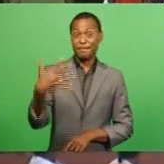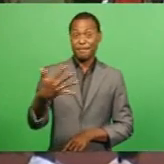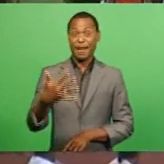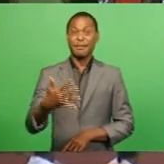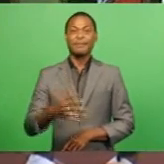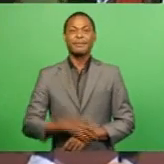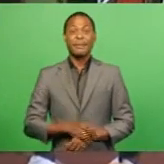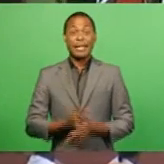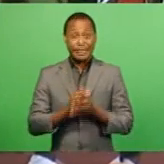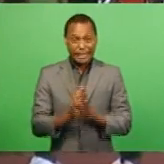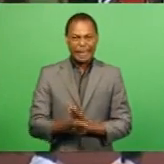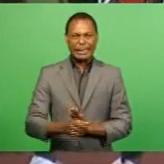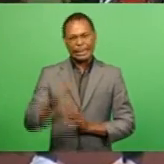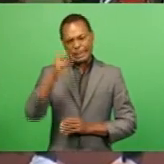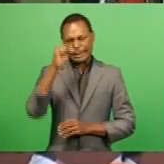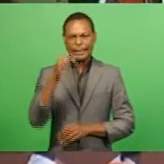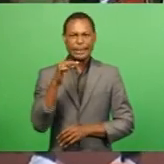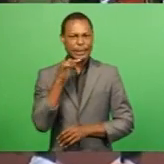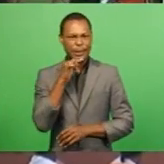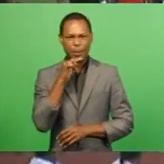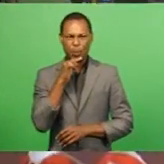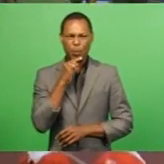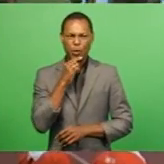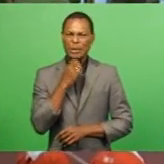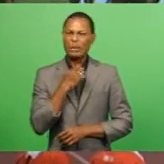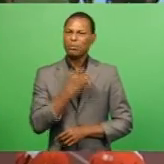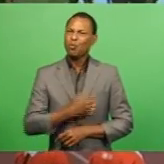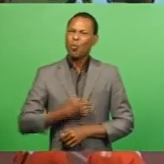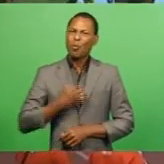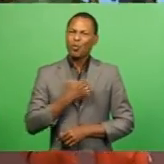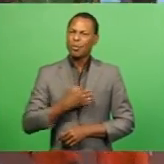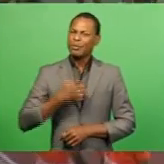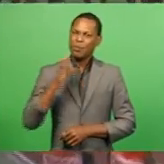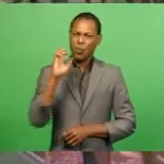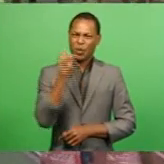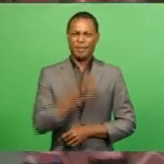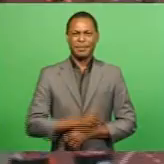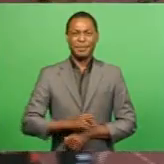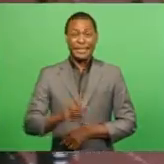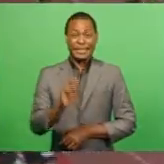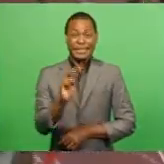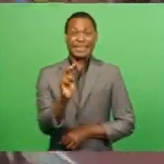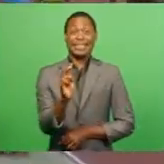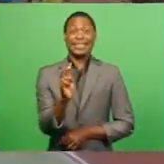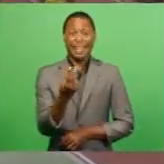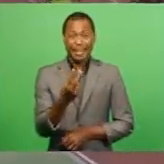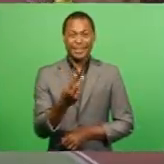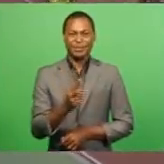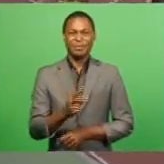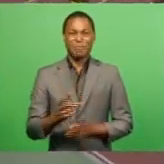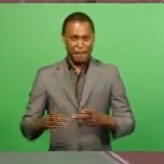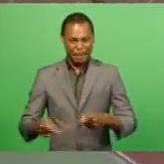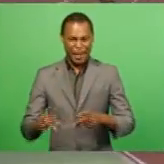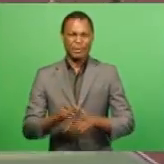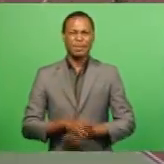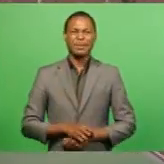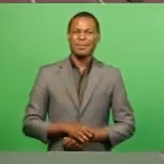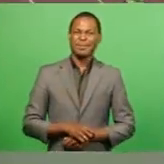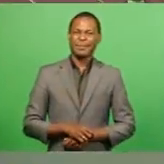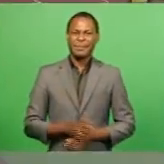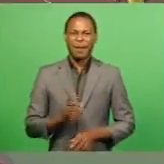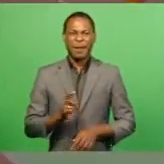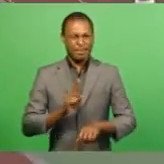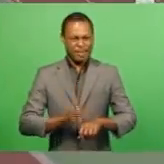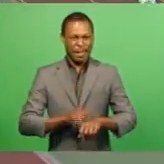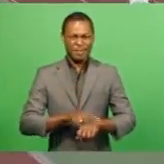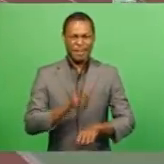100 meters race, was emotional after securing the win. In second place was his fellow schoolmate Nyatani Suluka, who ran a time